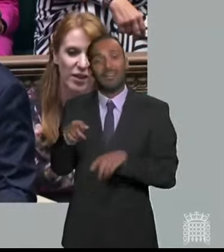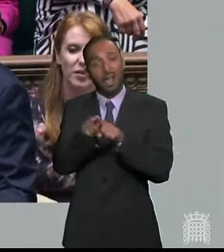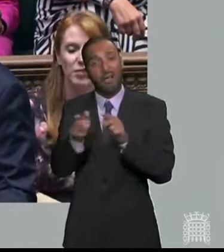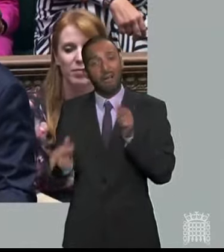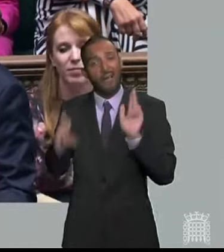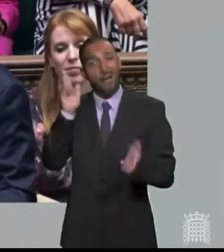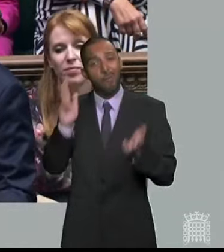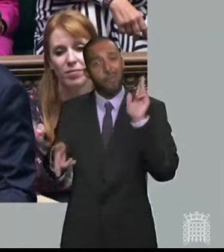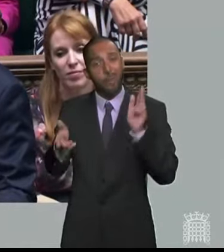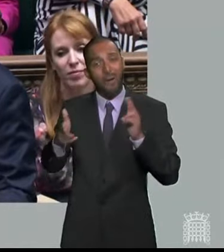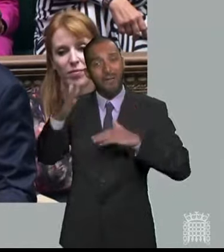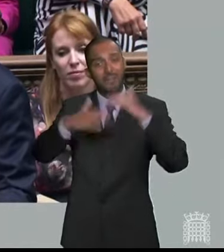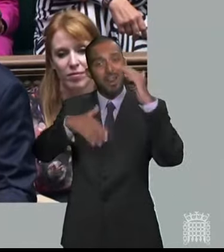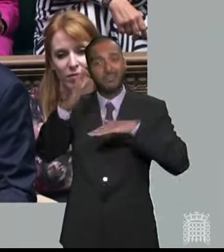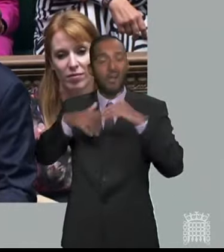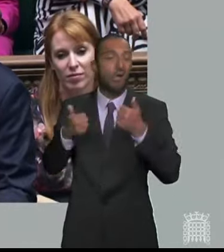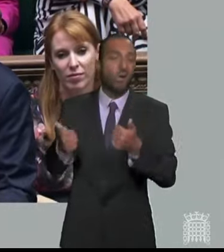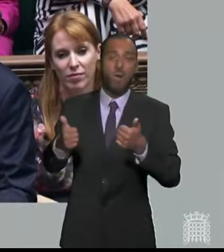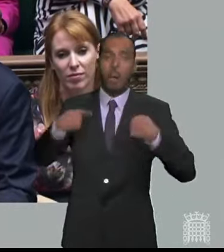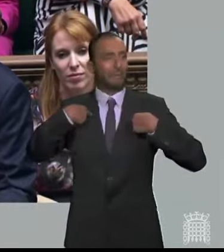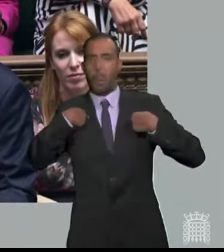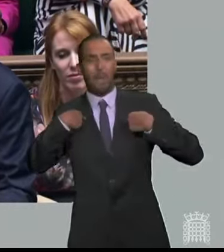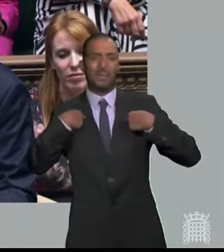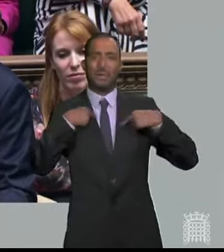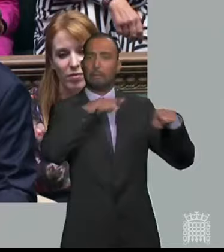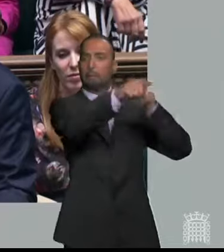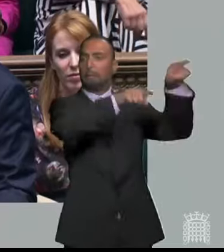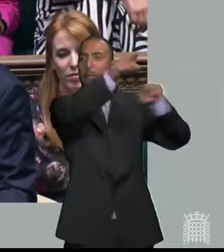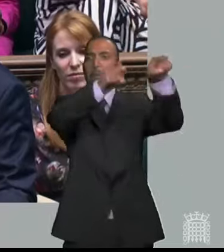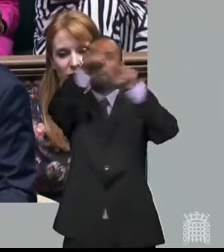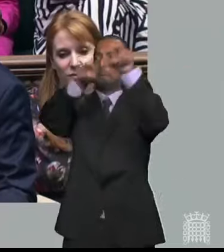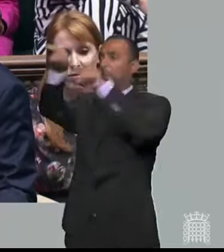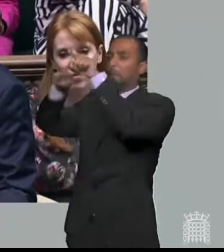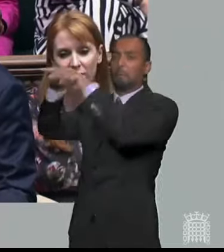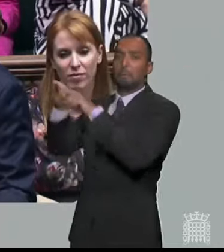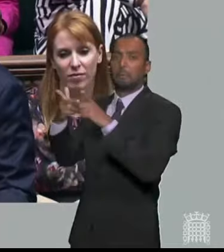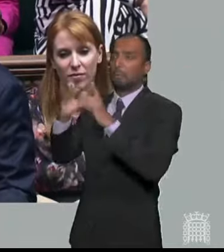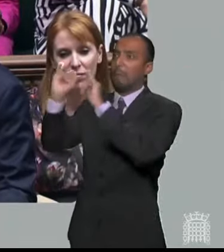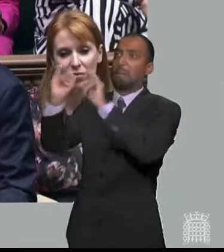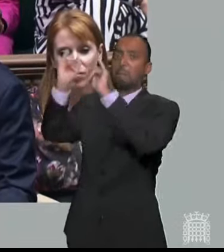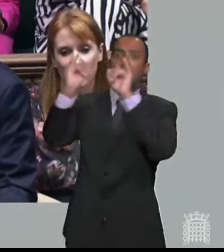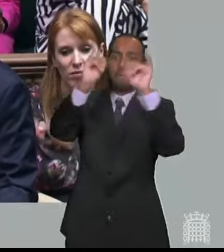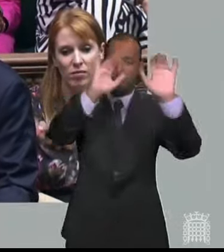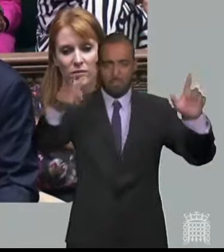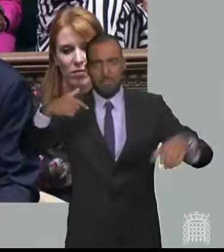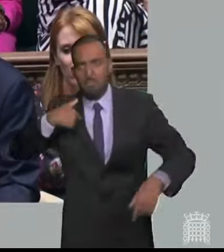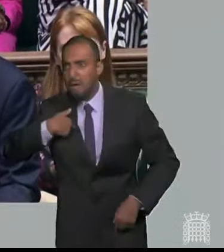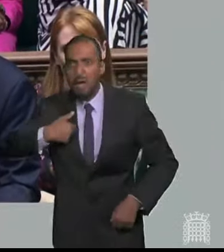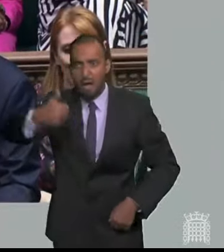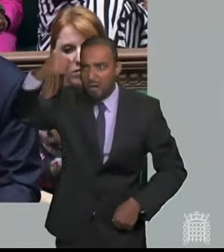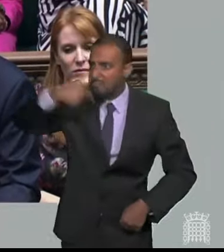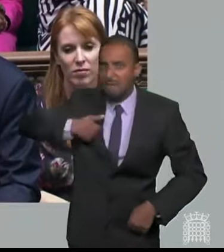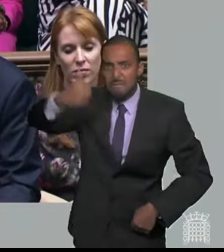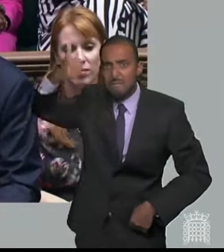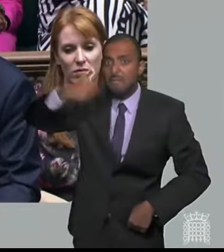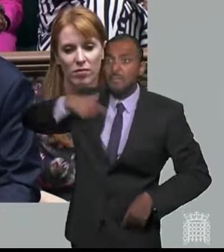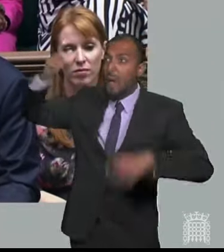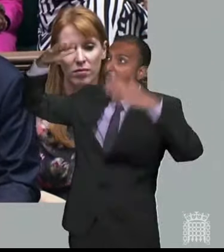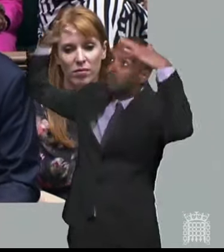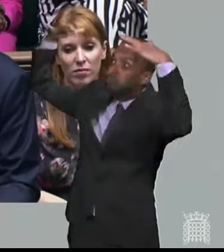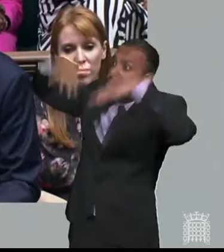saying that everyone else is wrong, everyone else is to blame, protesting that they've done an effing good job, even if the ceiling falls